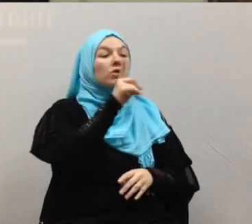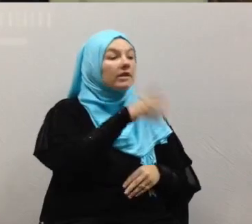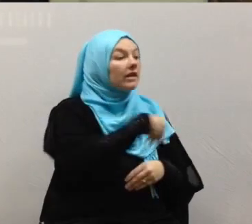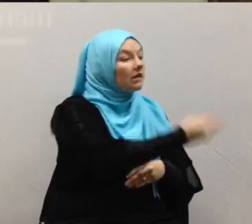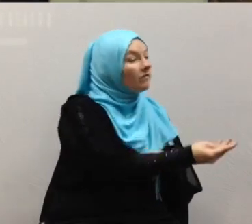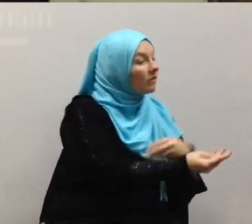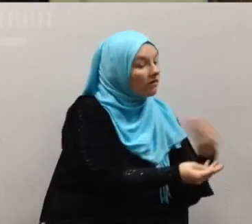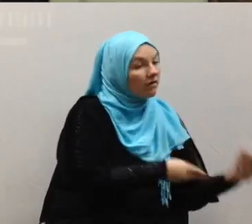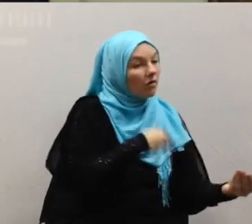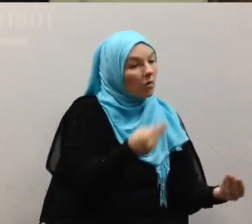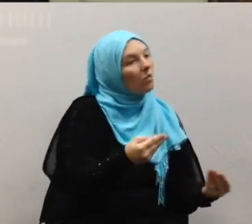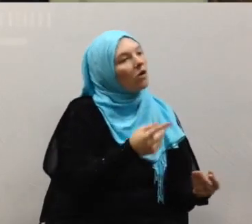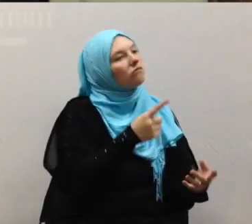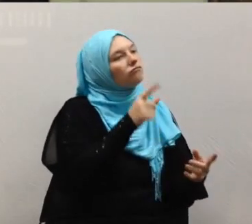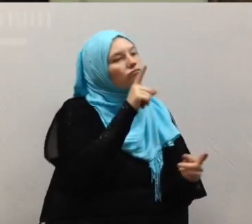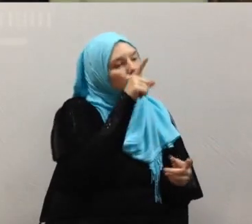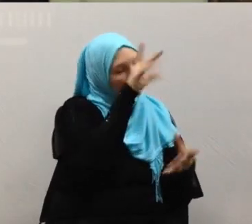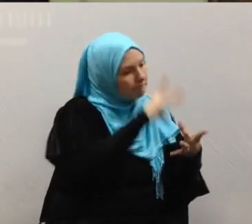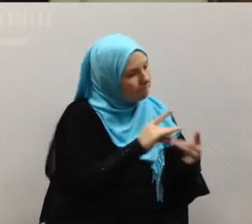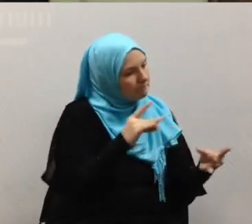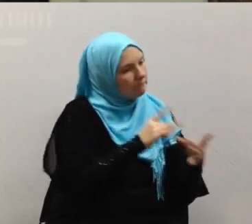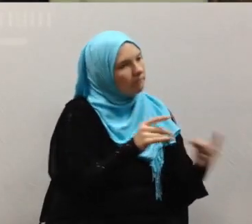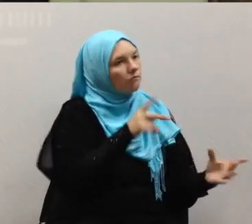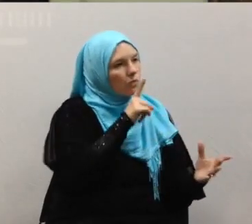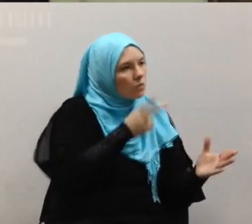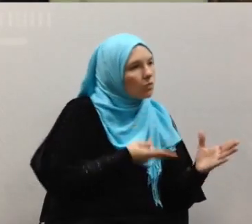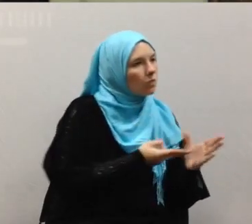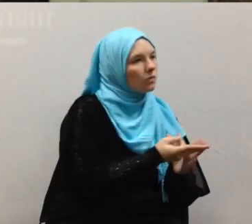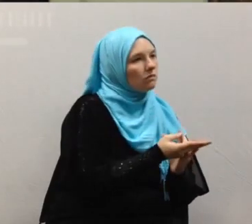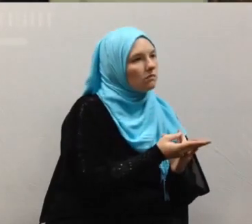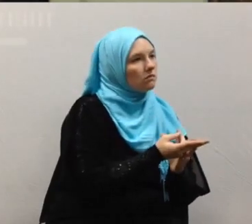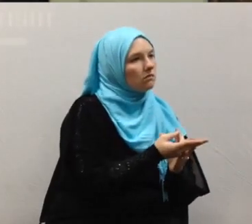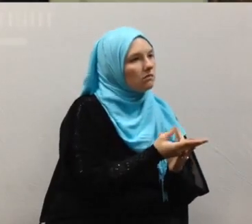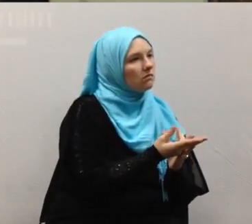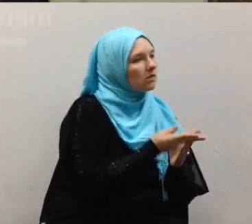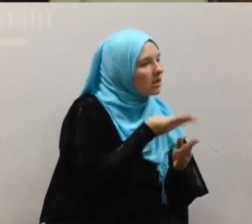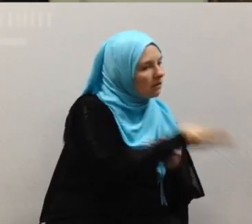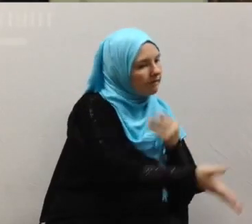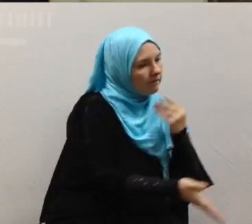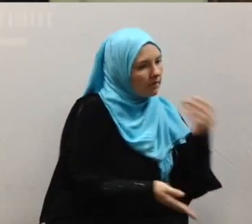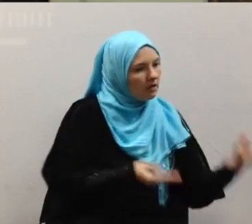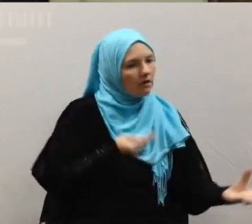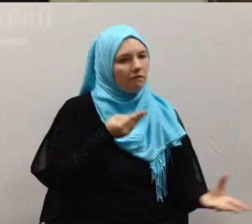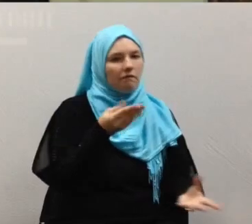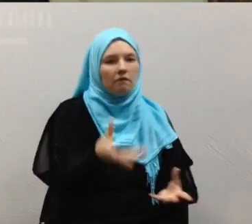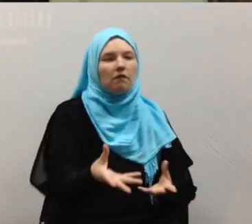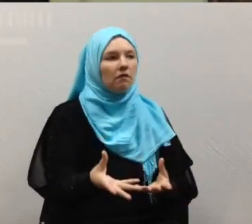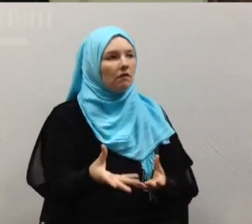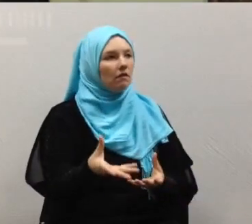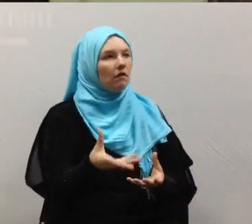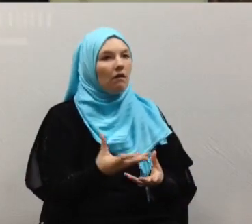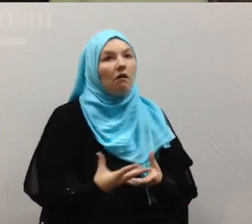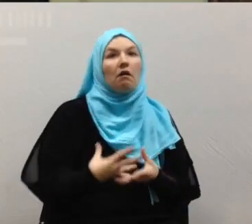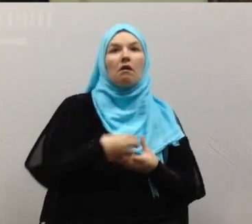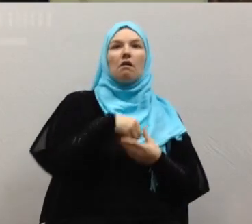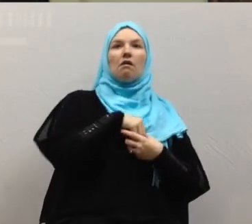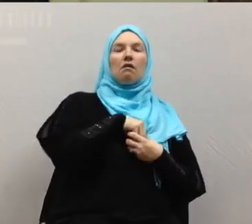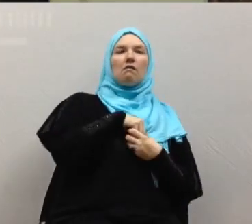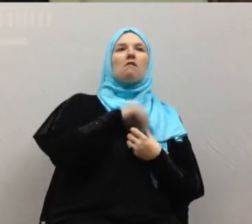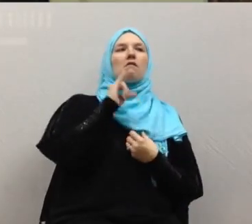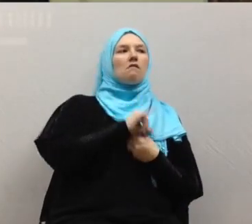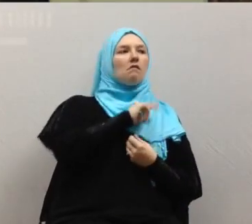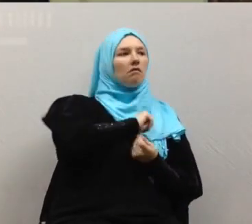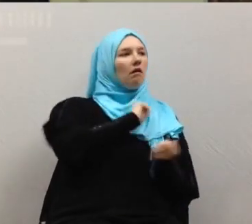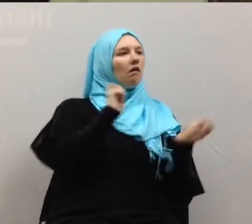they were more deserving of it and worthy of it. And ever is Allah of all things knowing. Out of His knowledge and